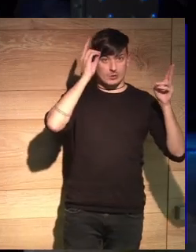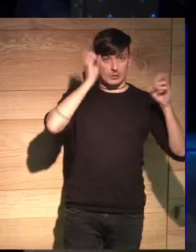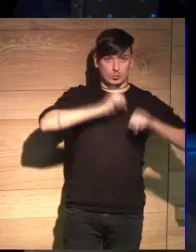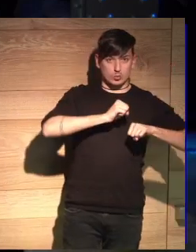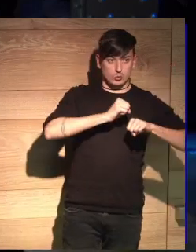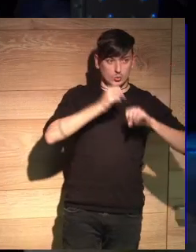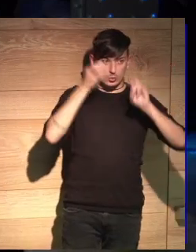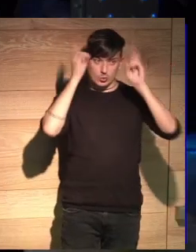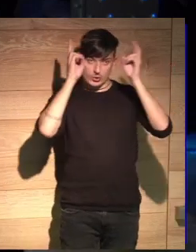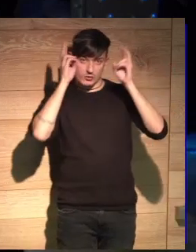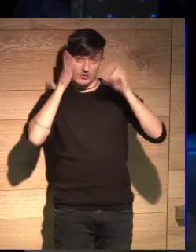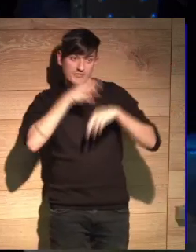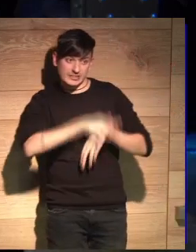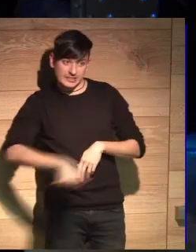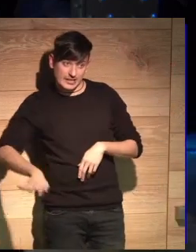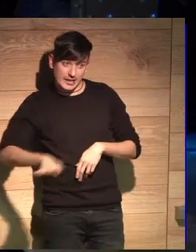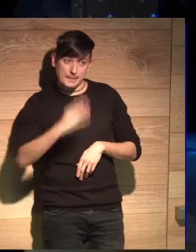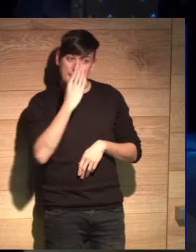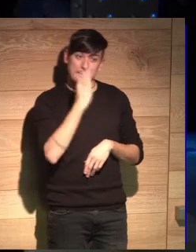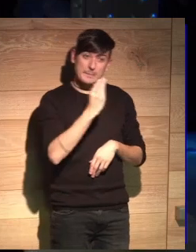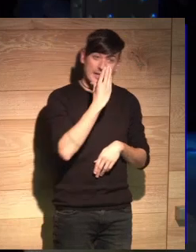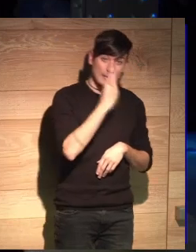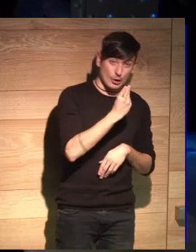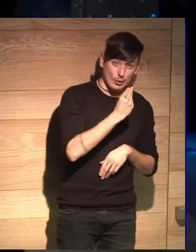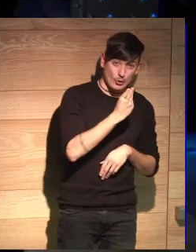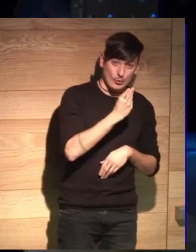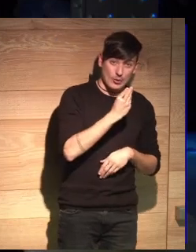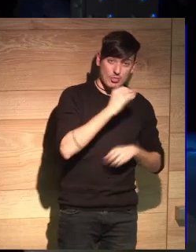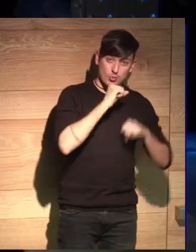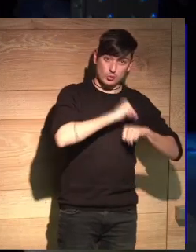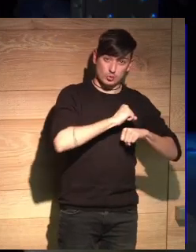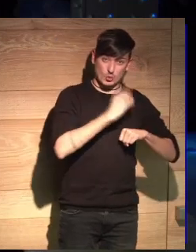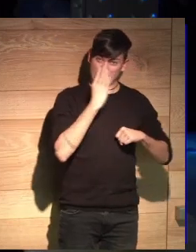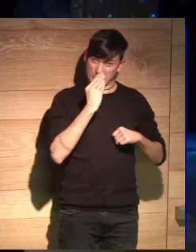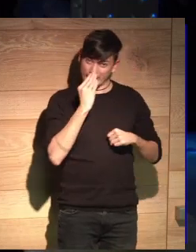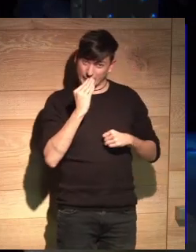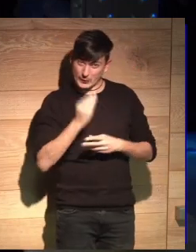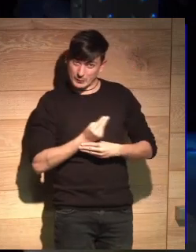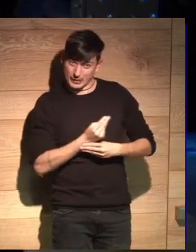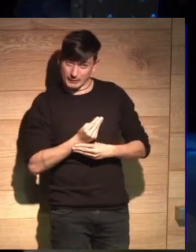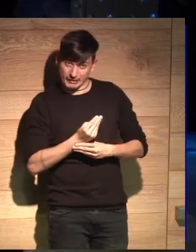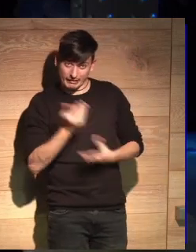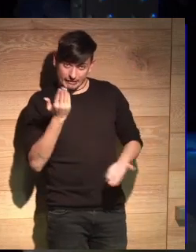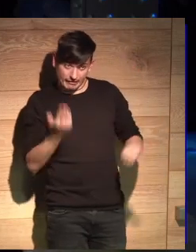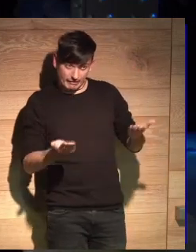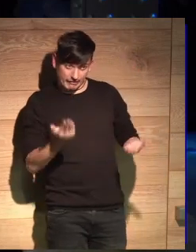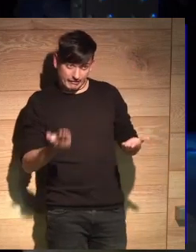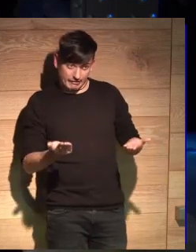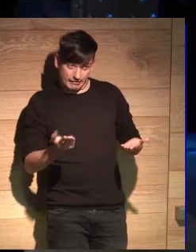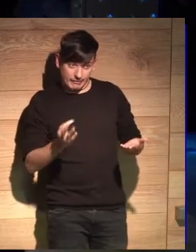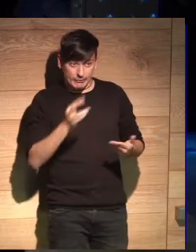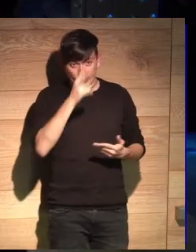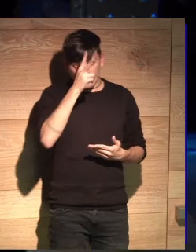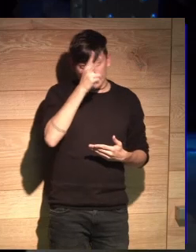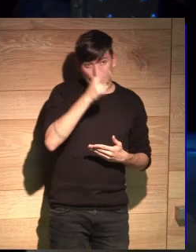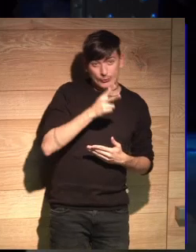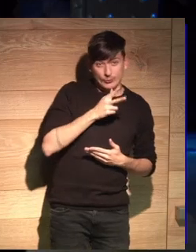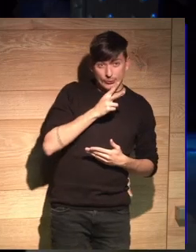grown rabbit with a young rabbit, and we compare an old dog with a young dog, and we compare a